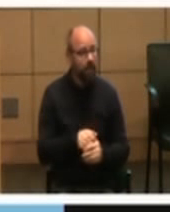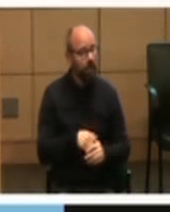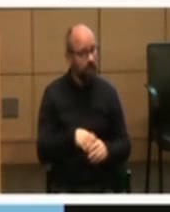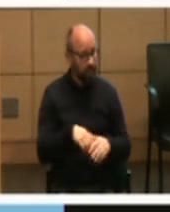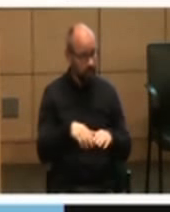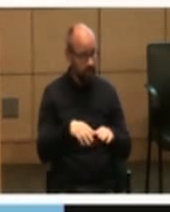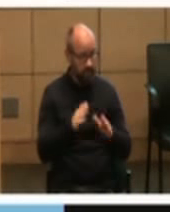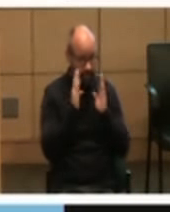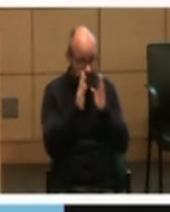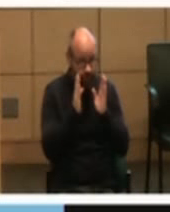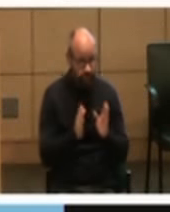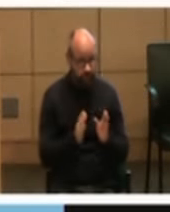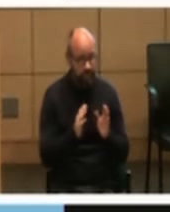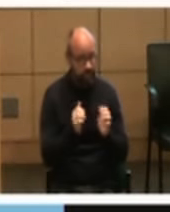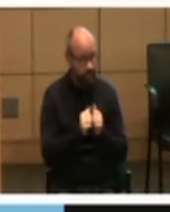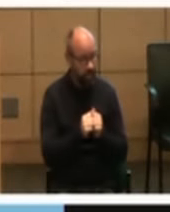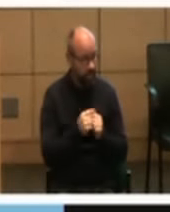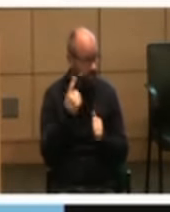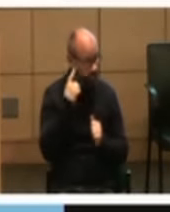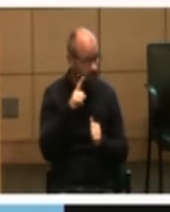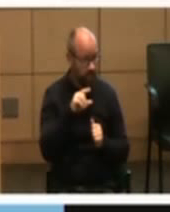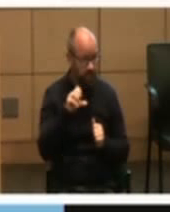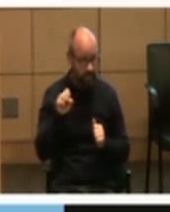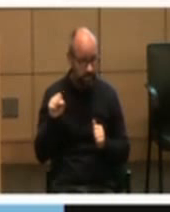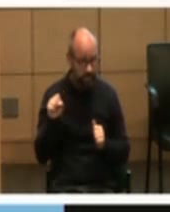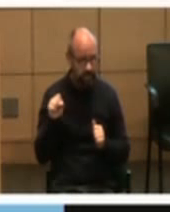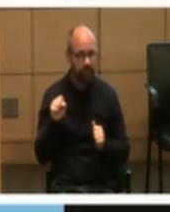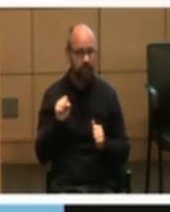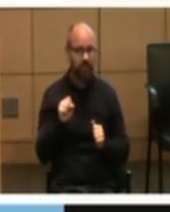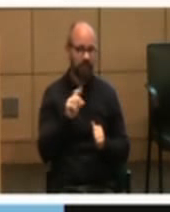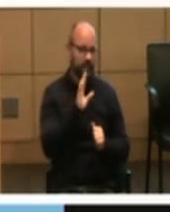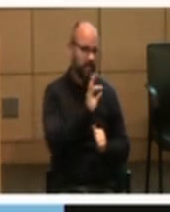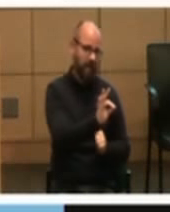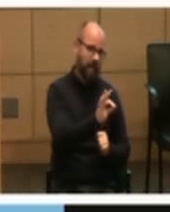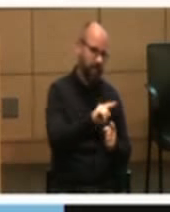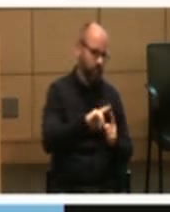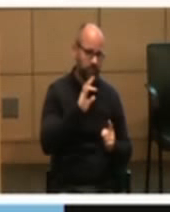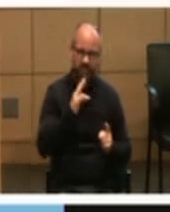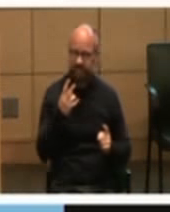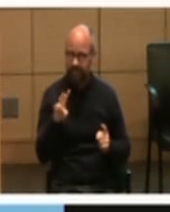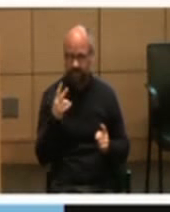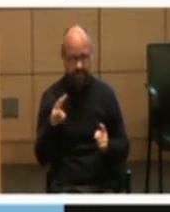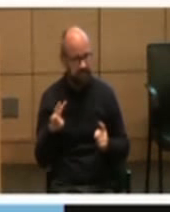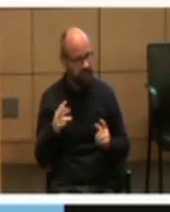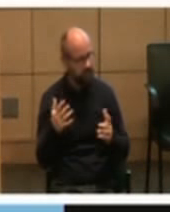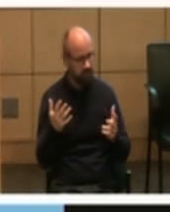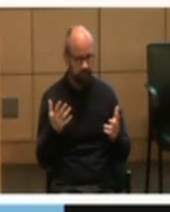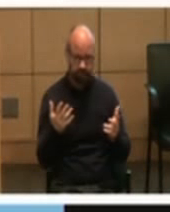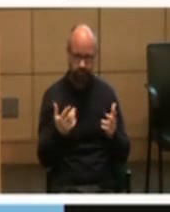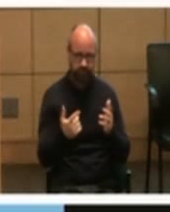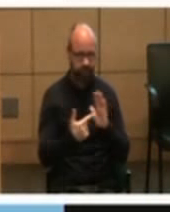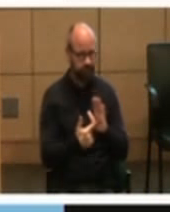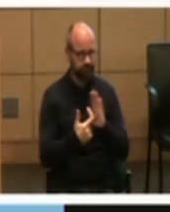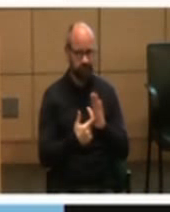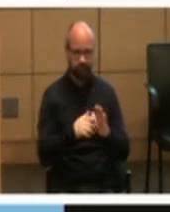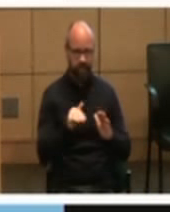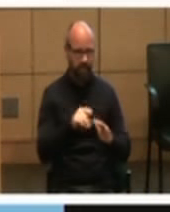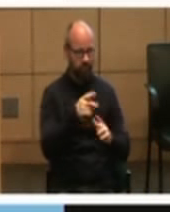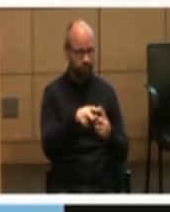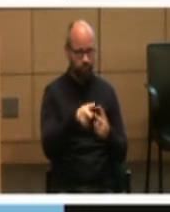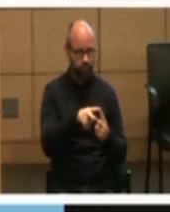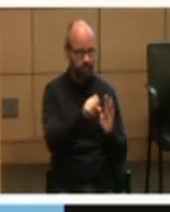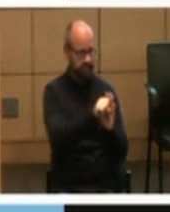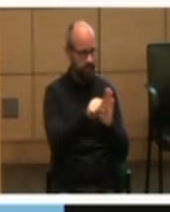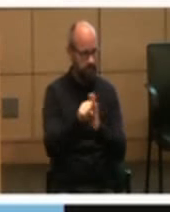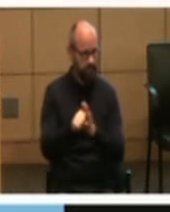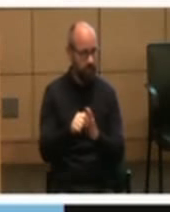an effective age. So we've got children 9 to 17 years of age represented by these two symbols, and those are the children with